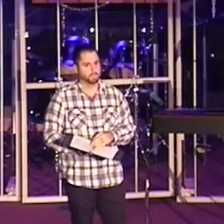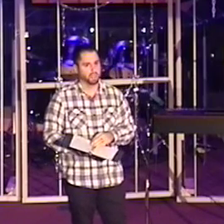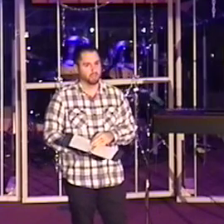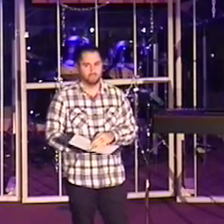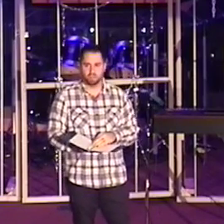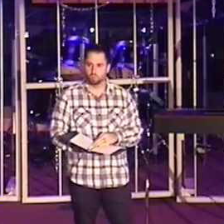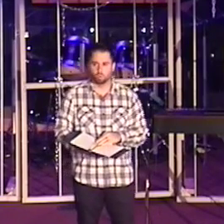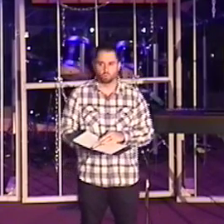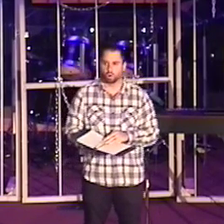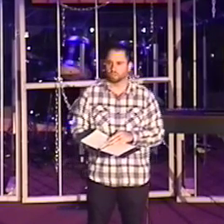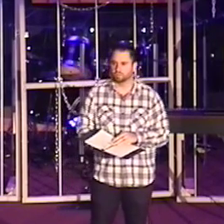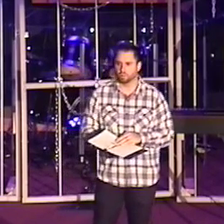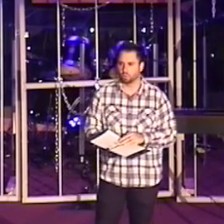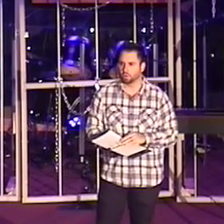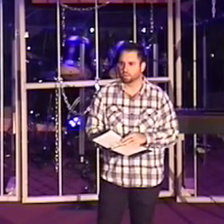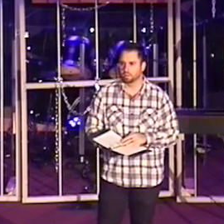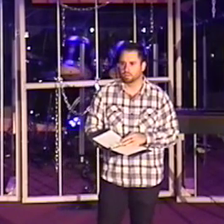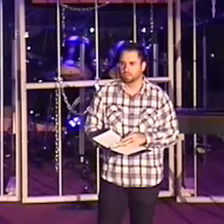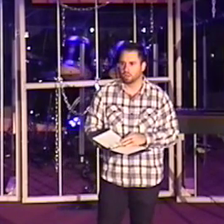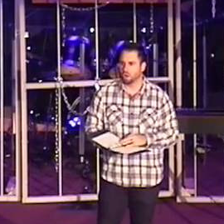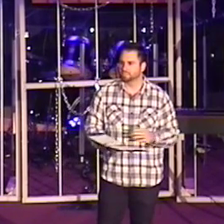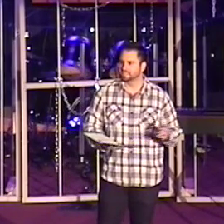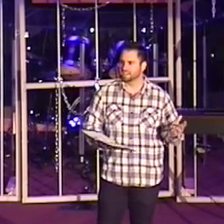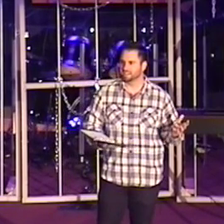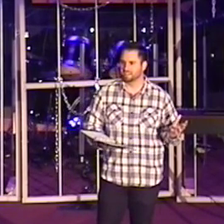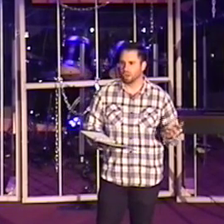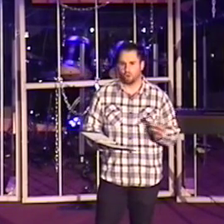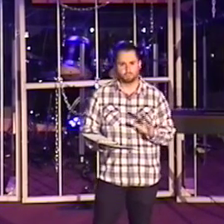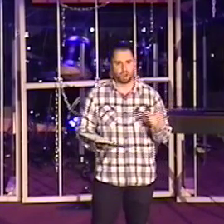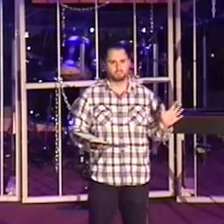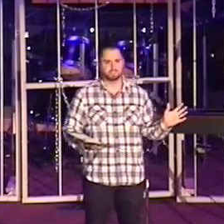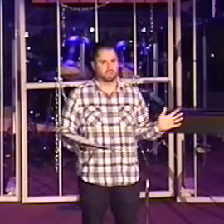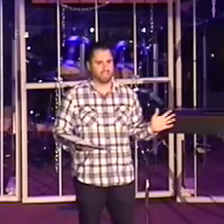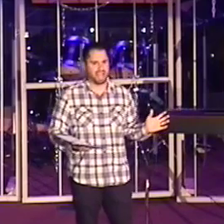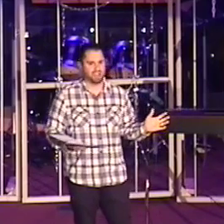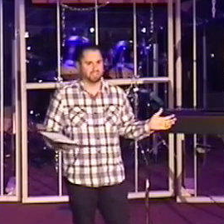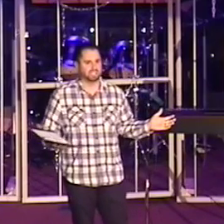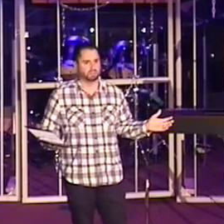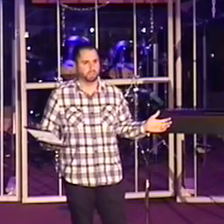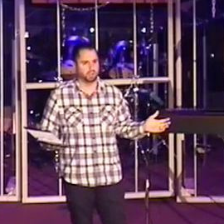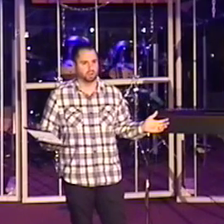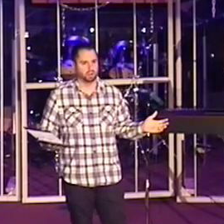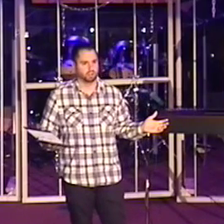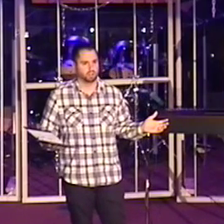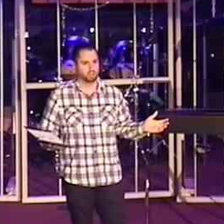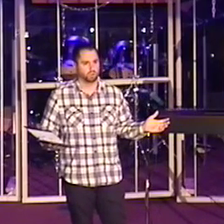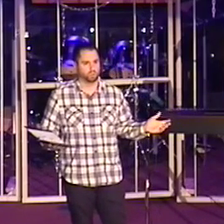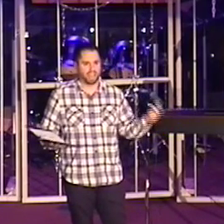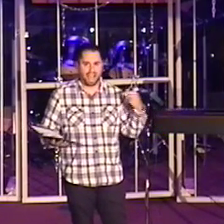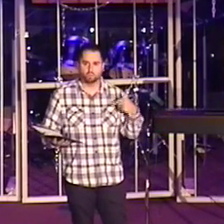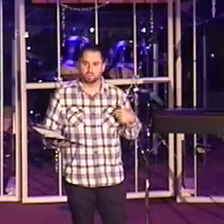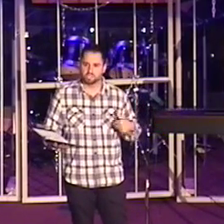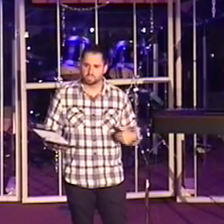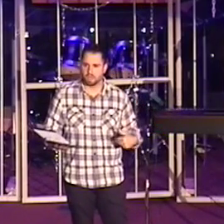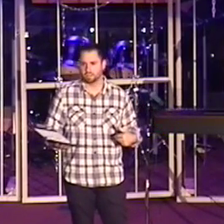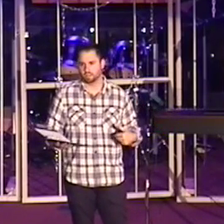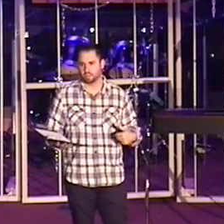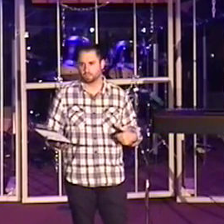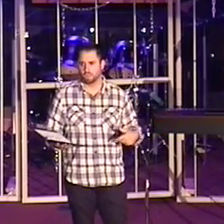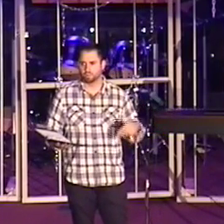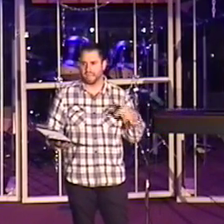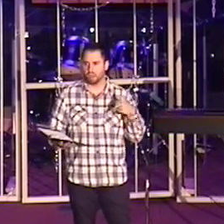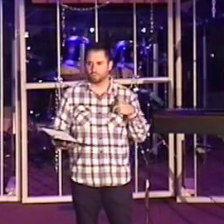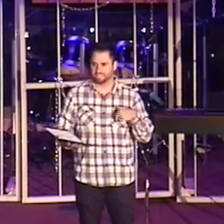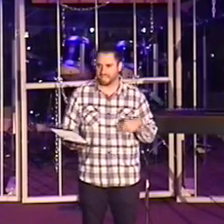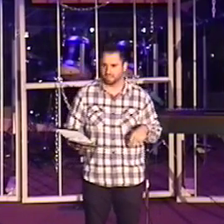God. Man, when we're working for the Lord, all of a sudden, all the problems that we have, they disappear with how we respond to